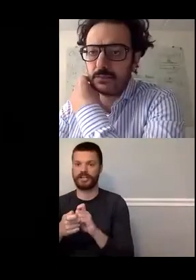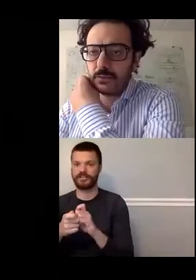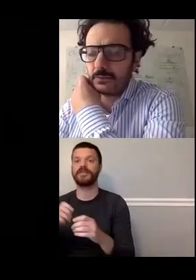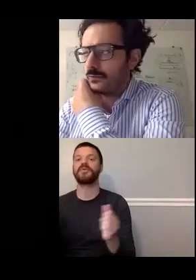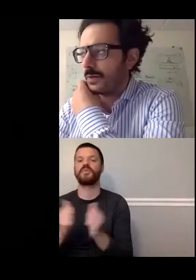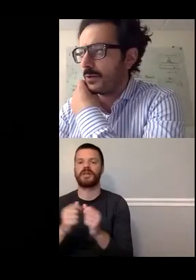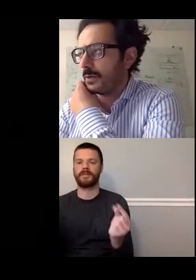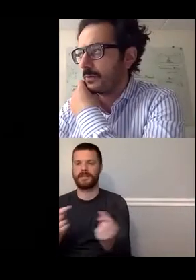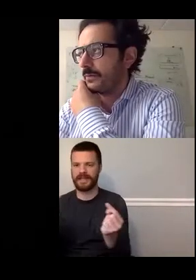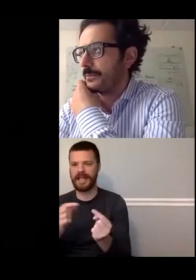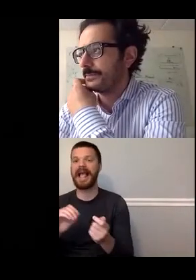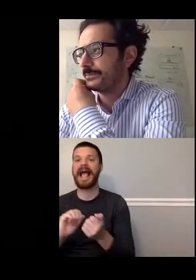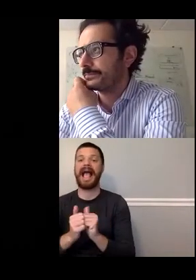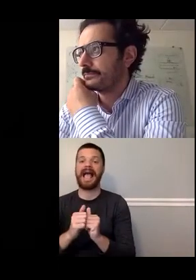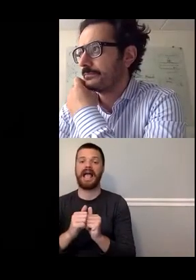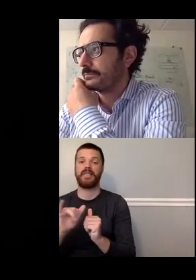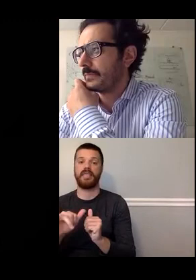these be turned into biomarkers.